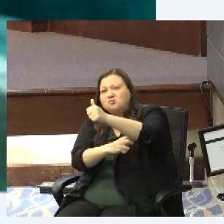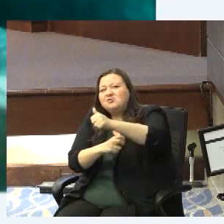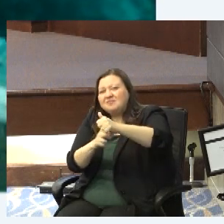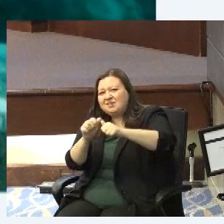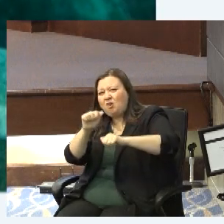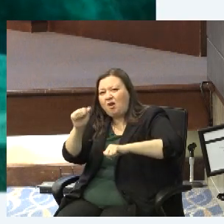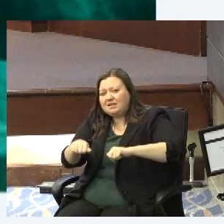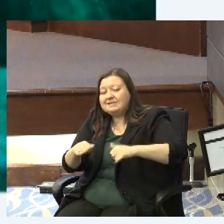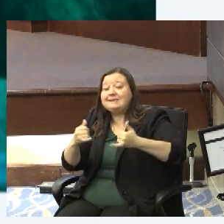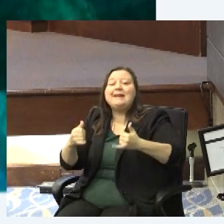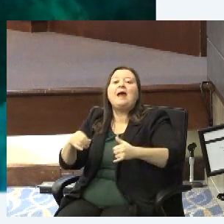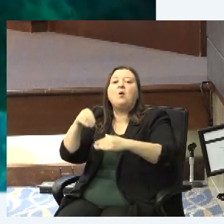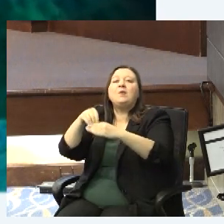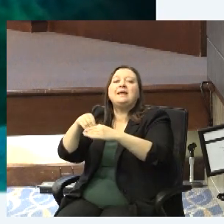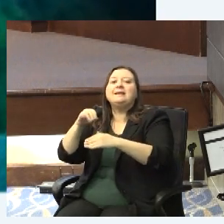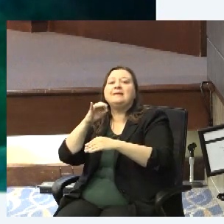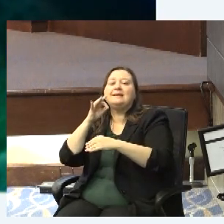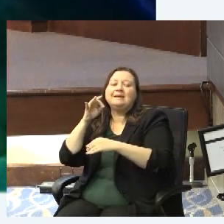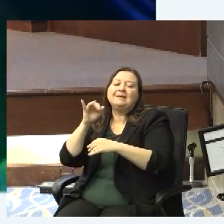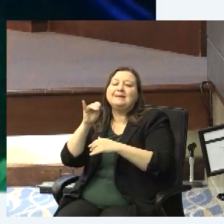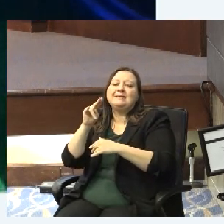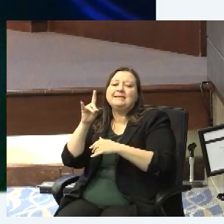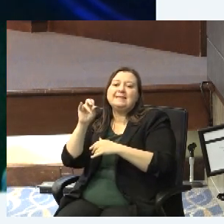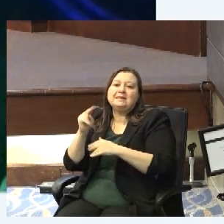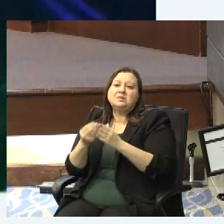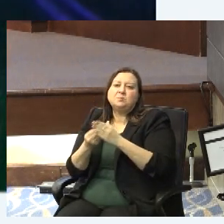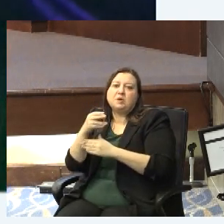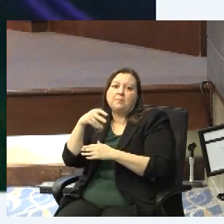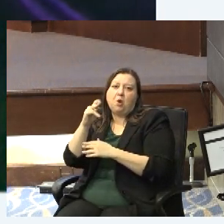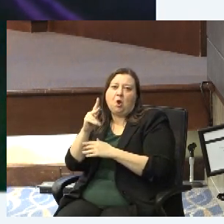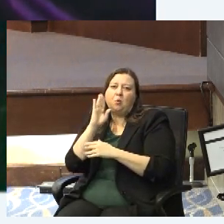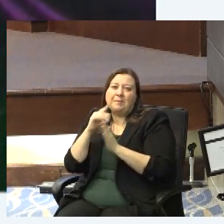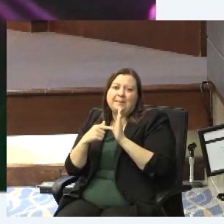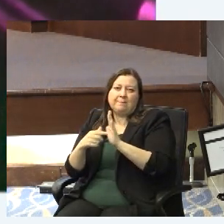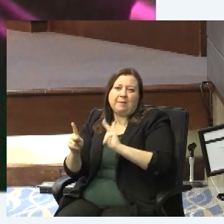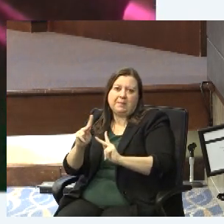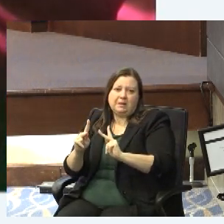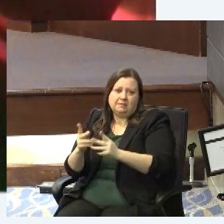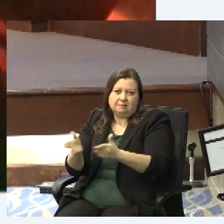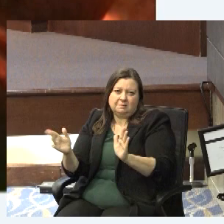Indian Spring Park. They're going to be on public display.